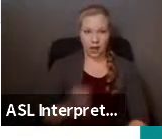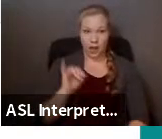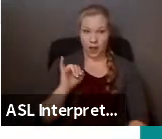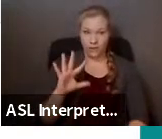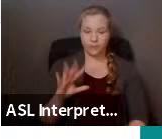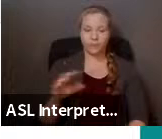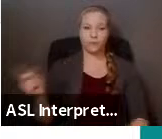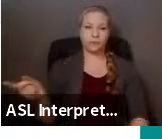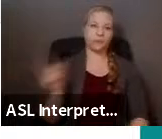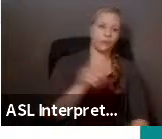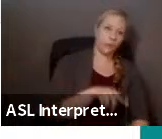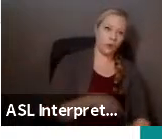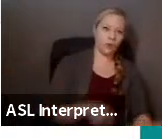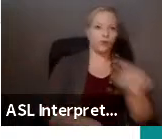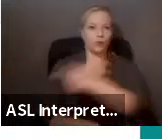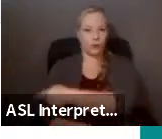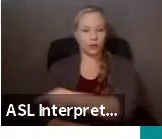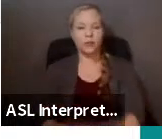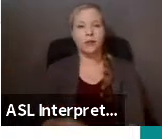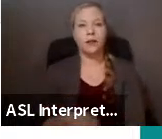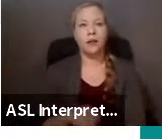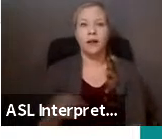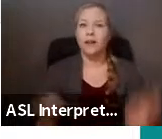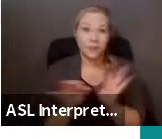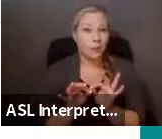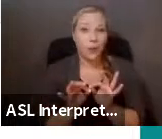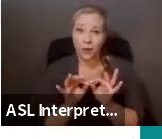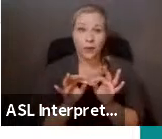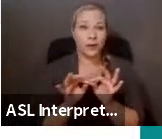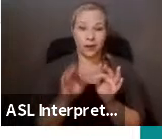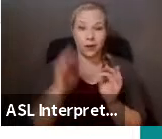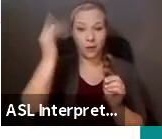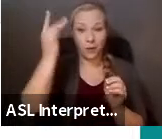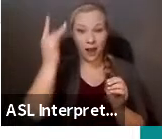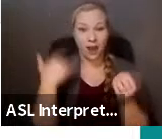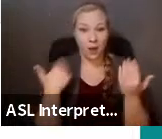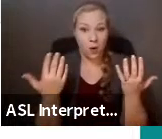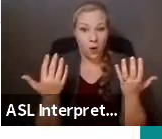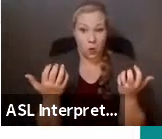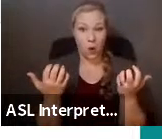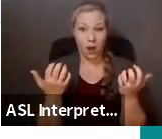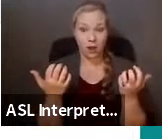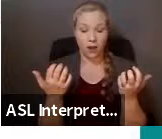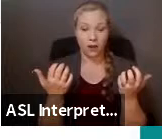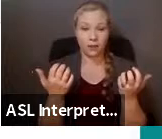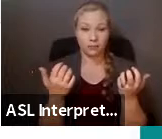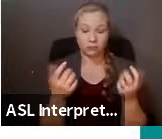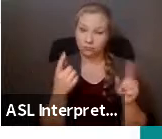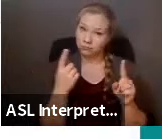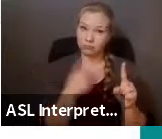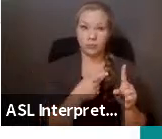is really important is we're actually striving for there to be on each of these